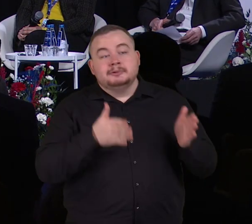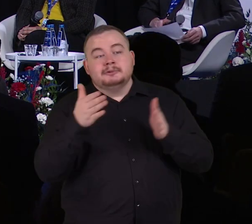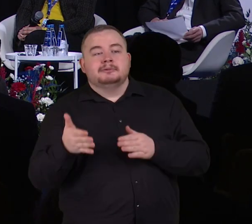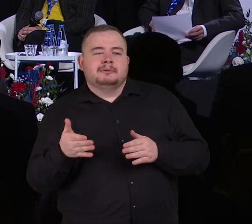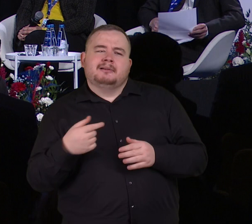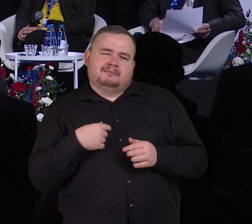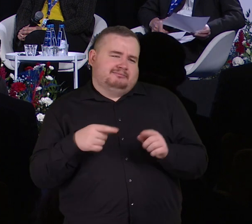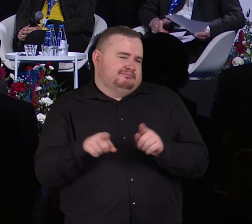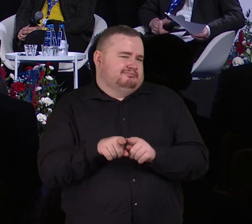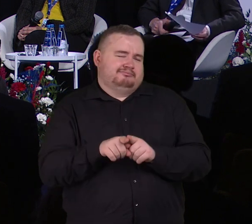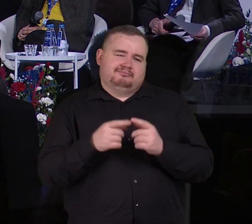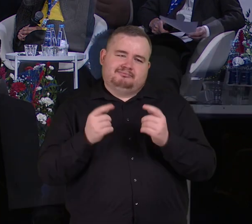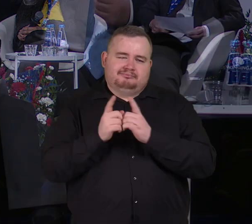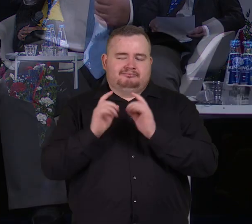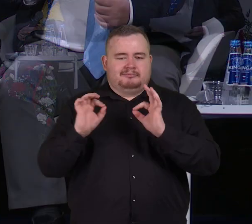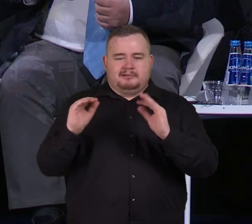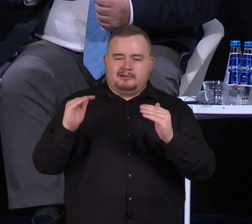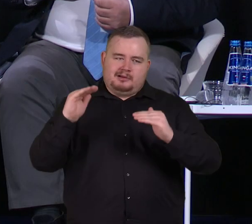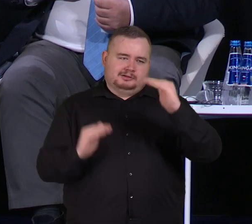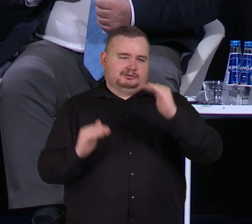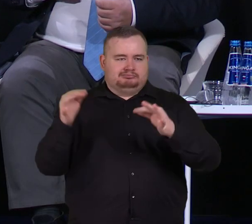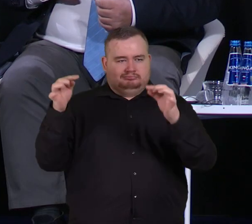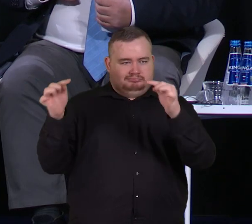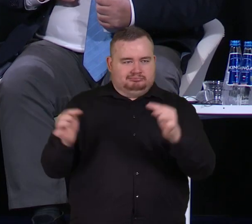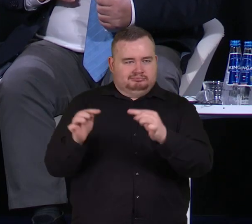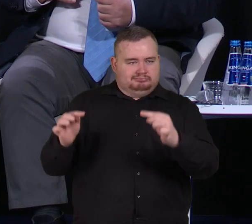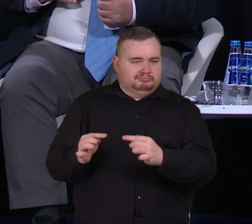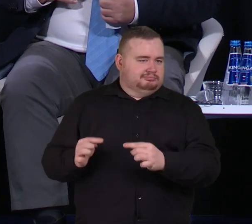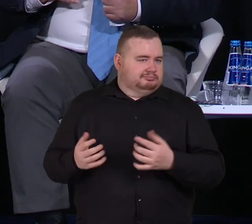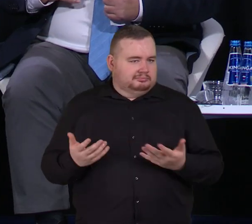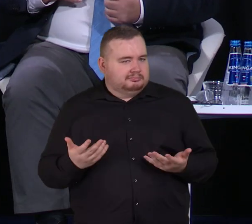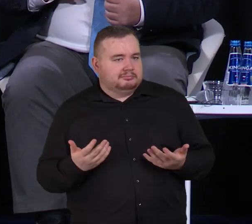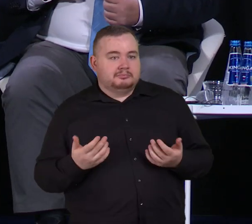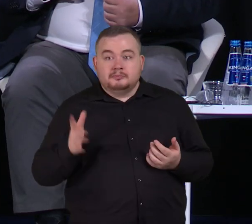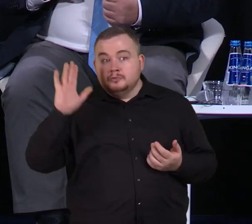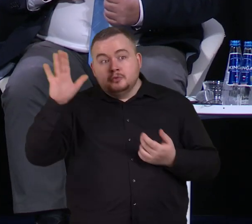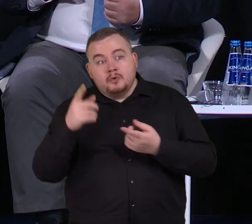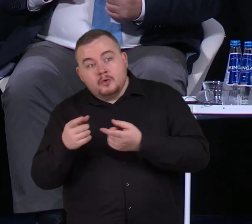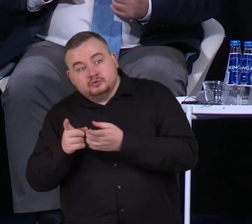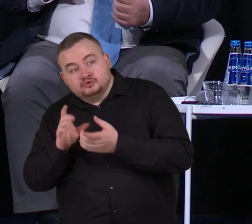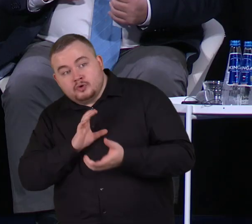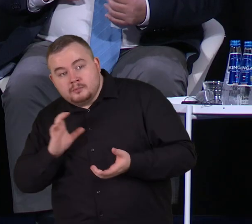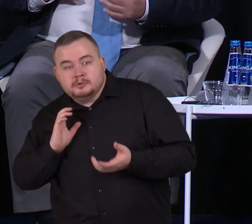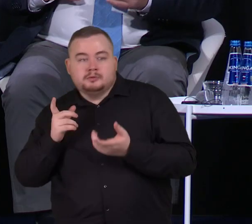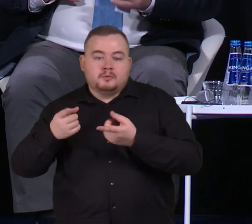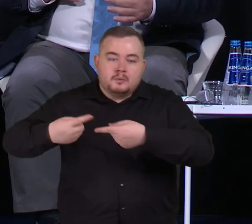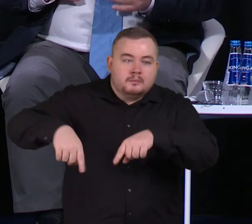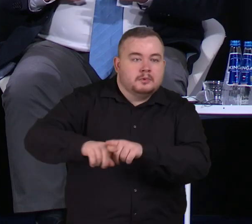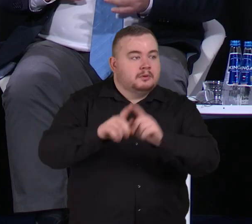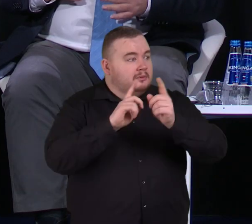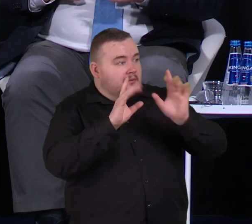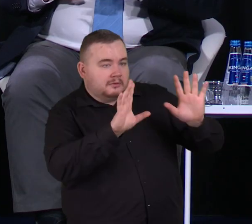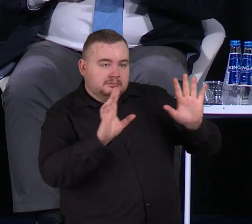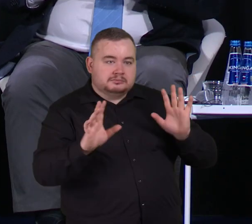your flexibility, European Commission flexibility, where this flexibility should be offered? We are very comfortable with regulation. Okay.